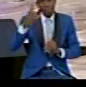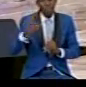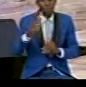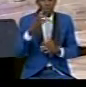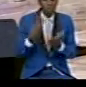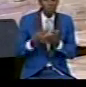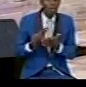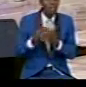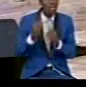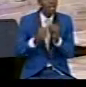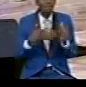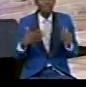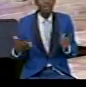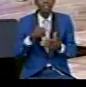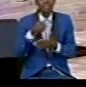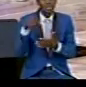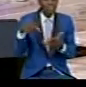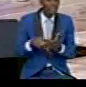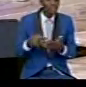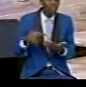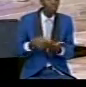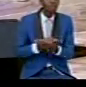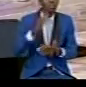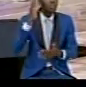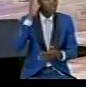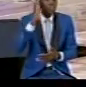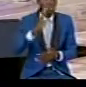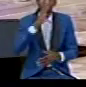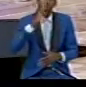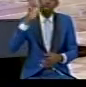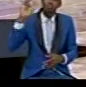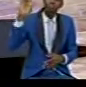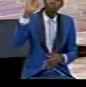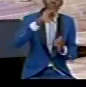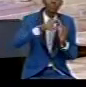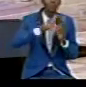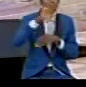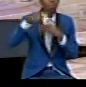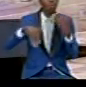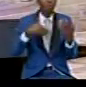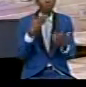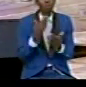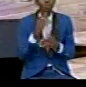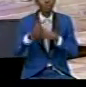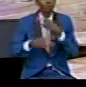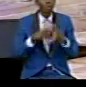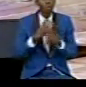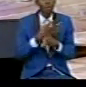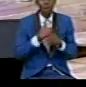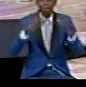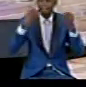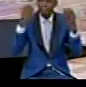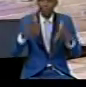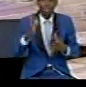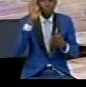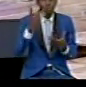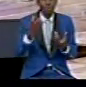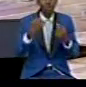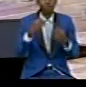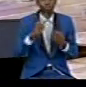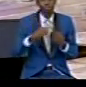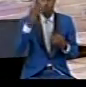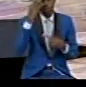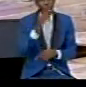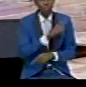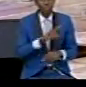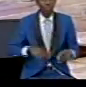everything. This gospel shall be preached in all the world, and many will come to the Lord in every nation,